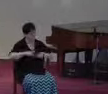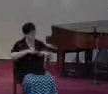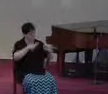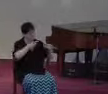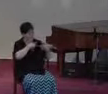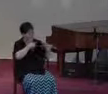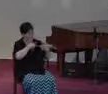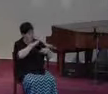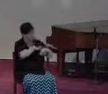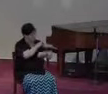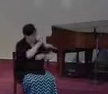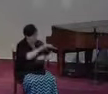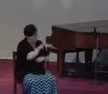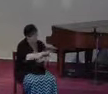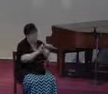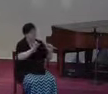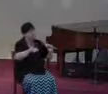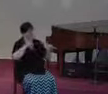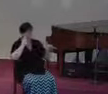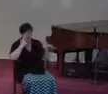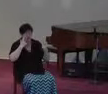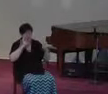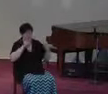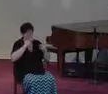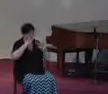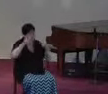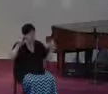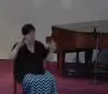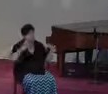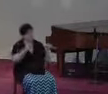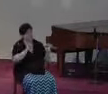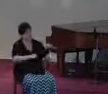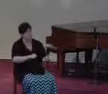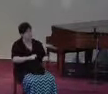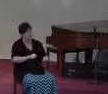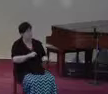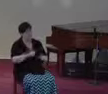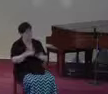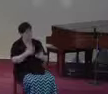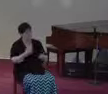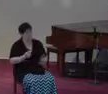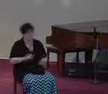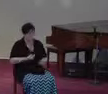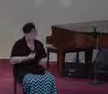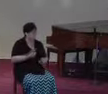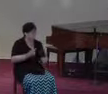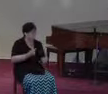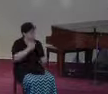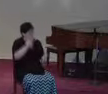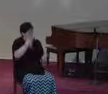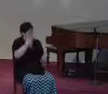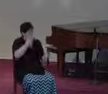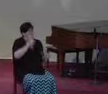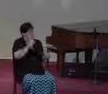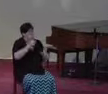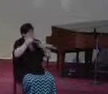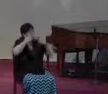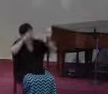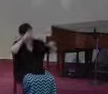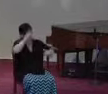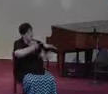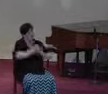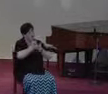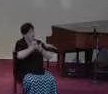could have cried. He could have whined. He could have moaned. He could have shouted for help. He said other things, but